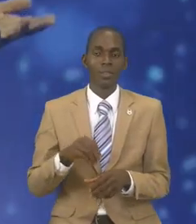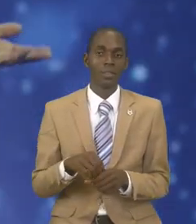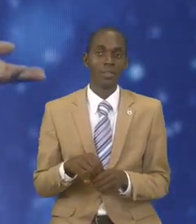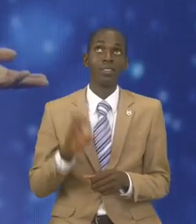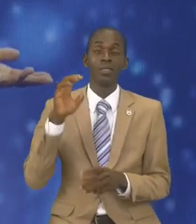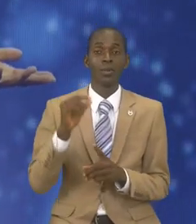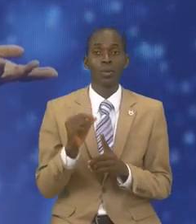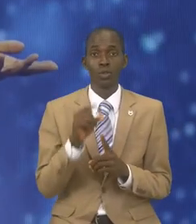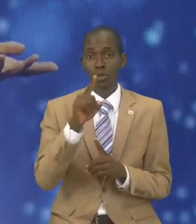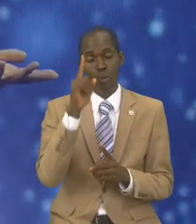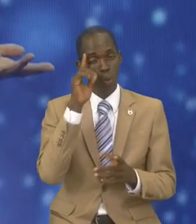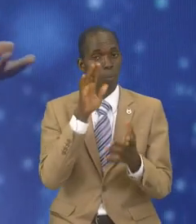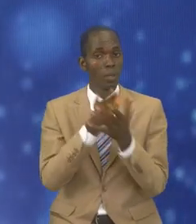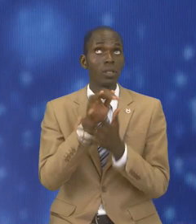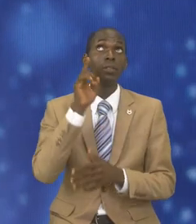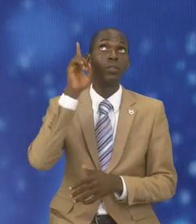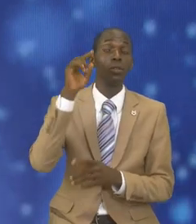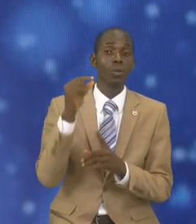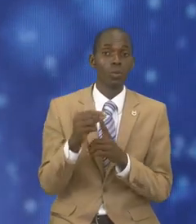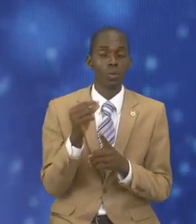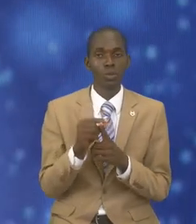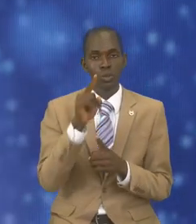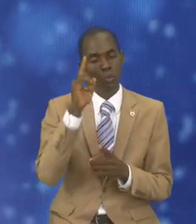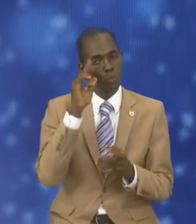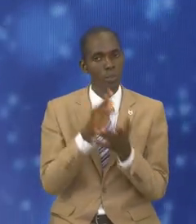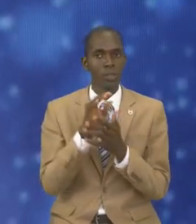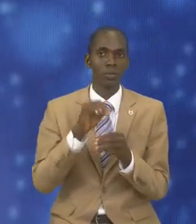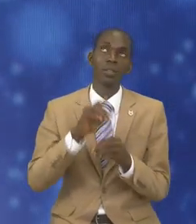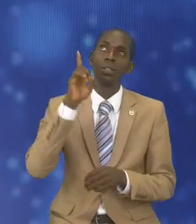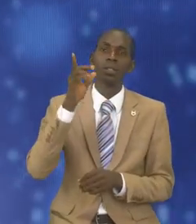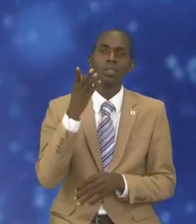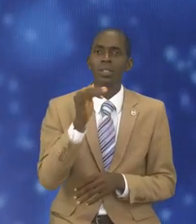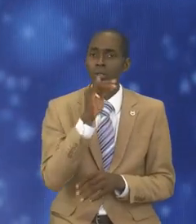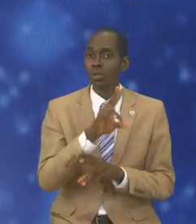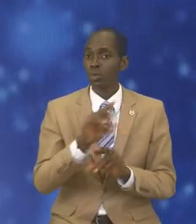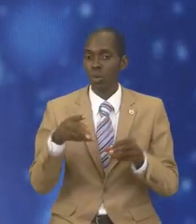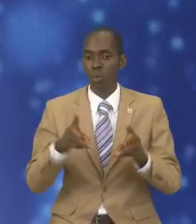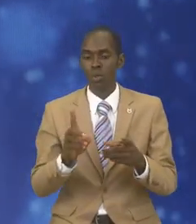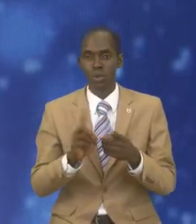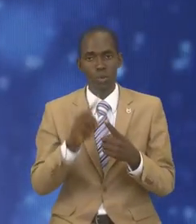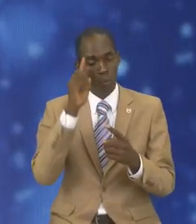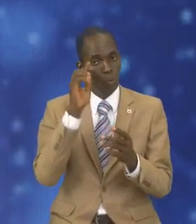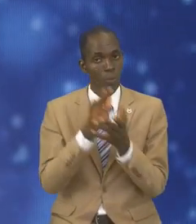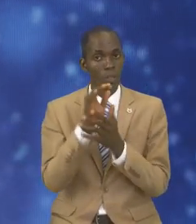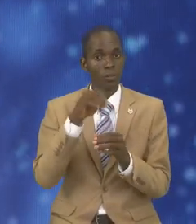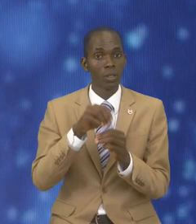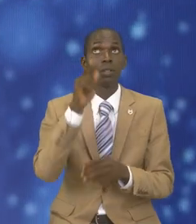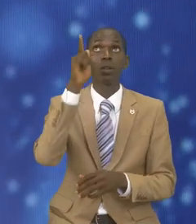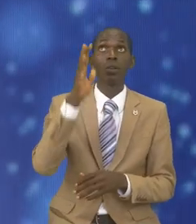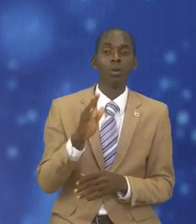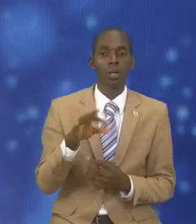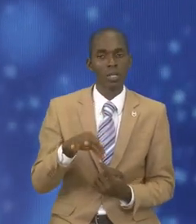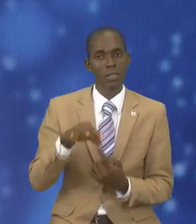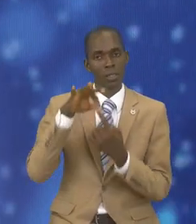believe the word, you believe him. There's no way to believe God except you